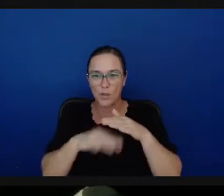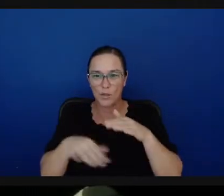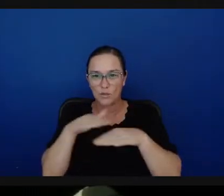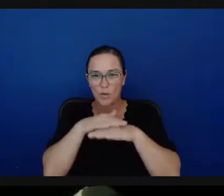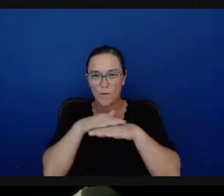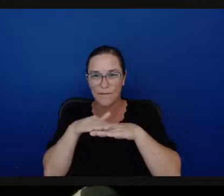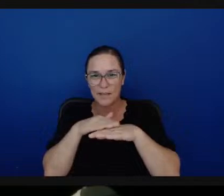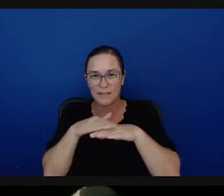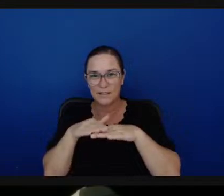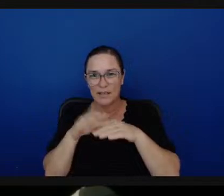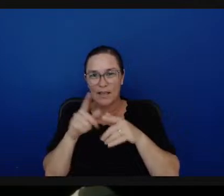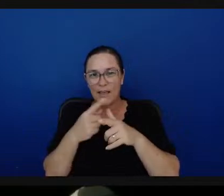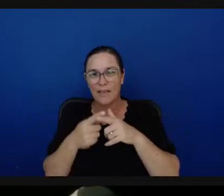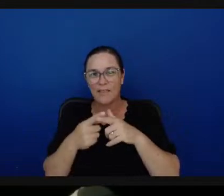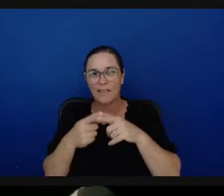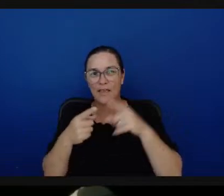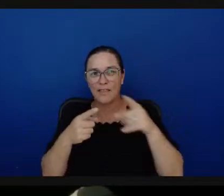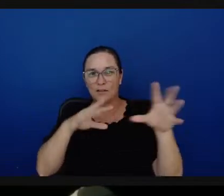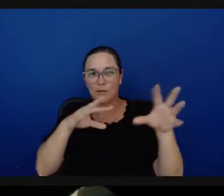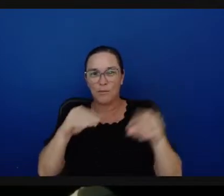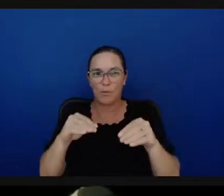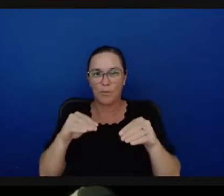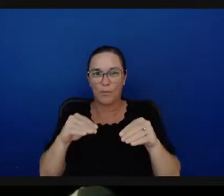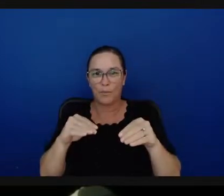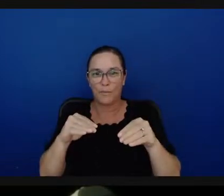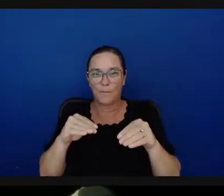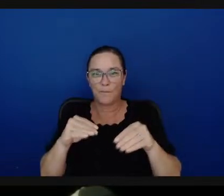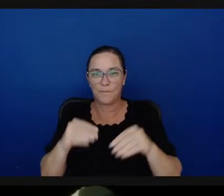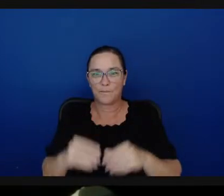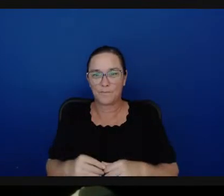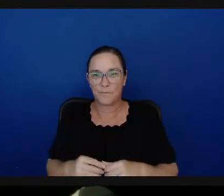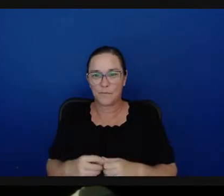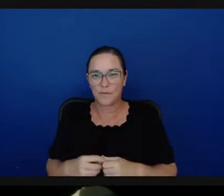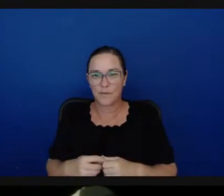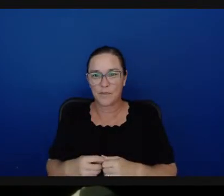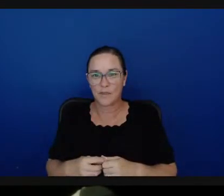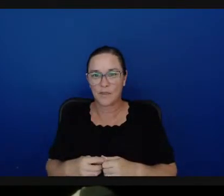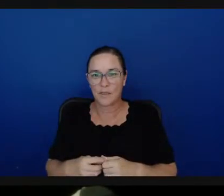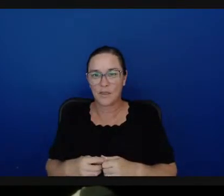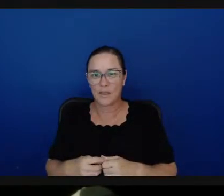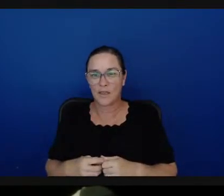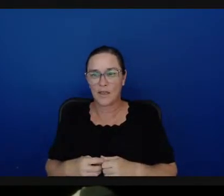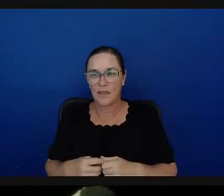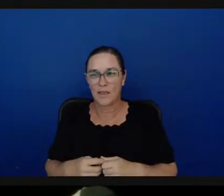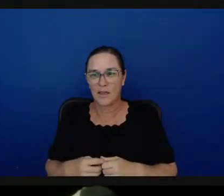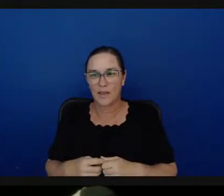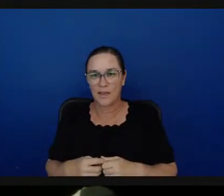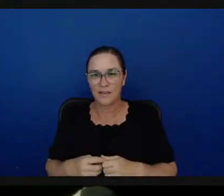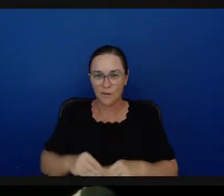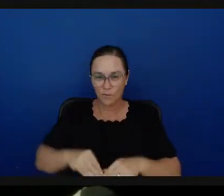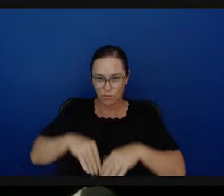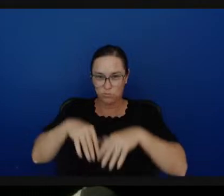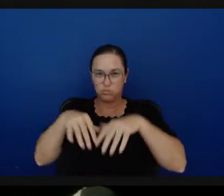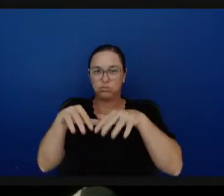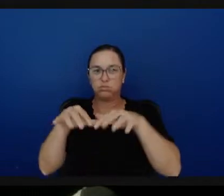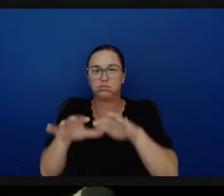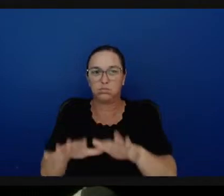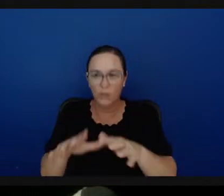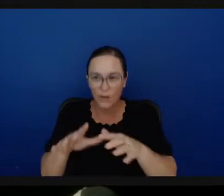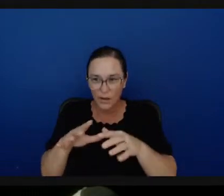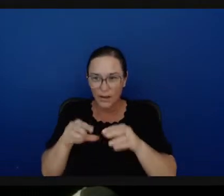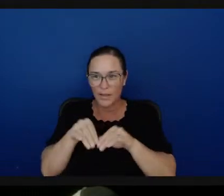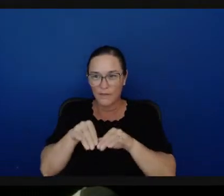the fountains shut off not long after that. So here comes the fountain, here comes the flow, the fountains decrease, here are ooze